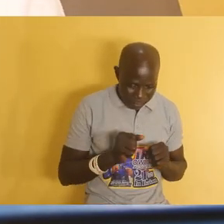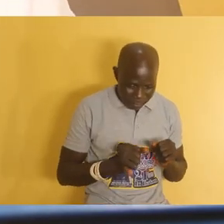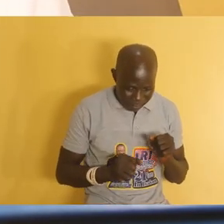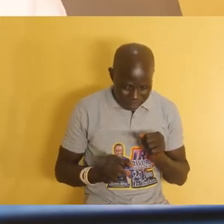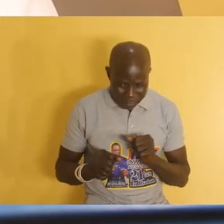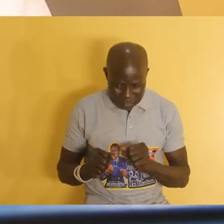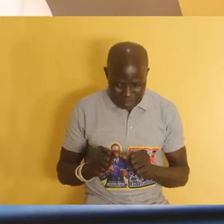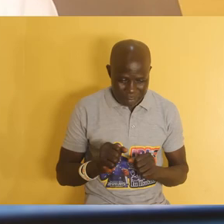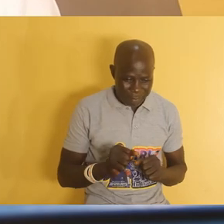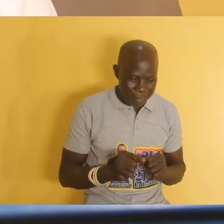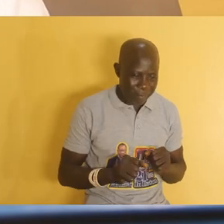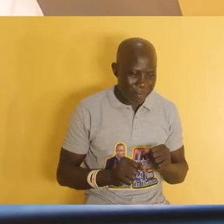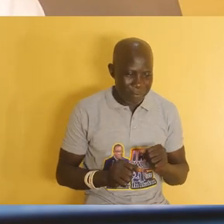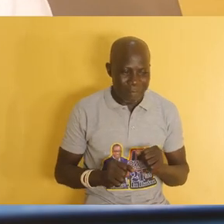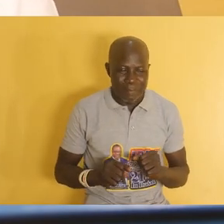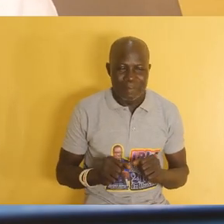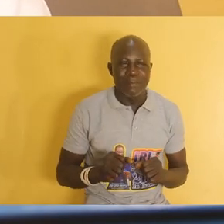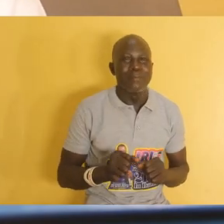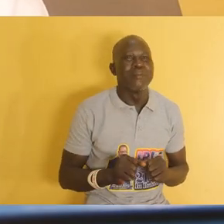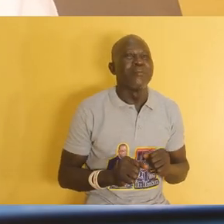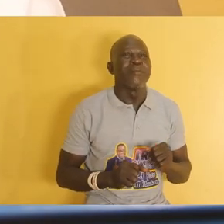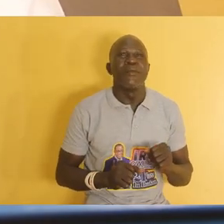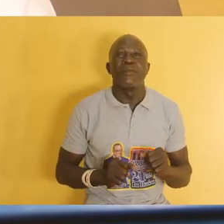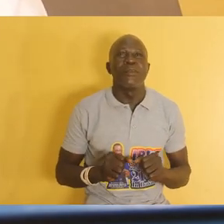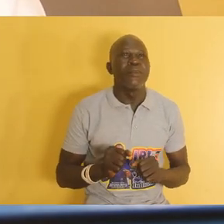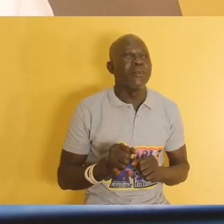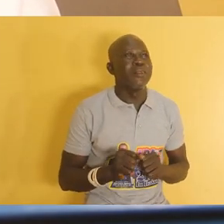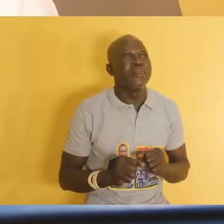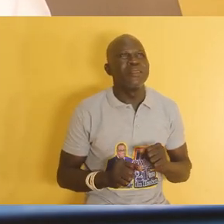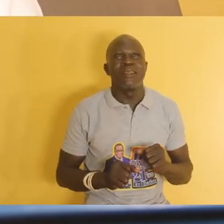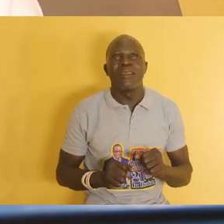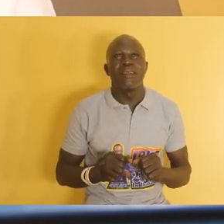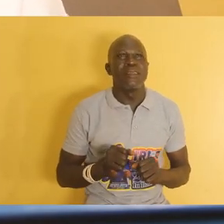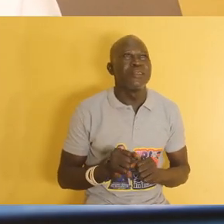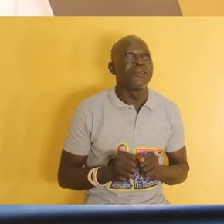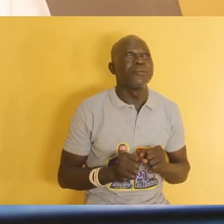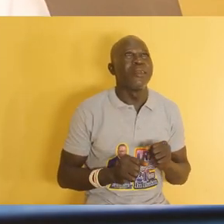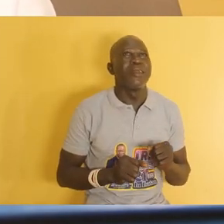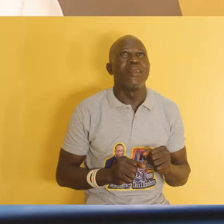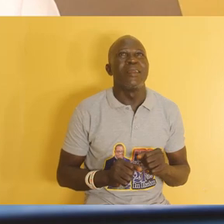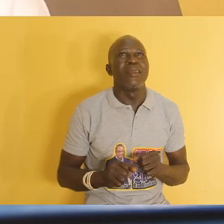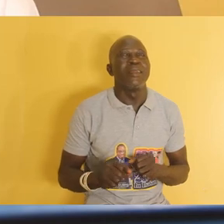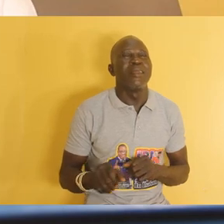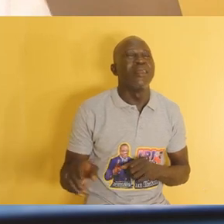Emi ko le sa isope Emi ko le sa isope